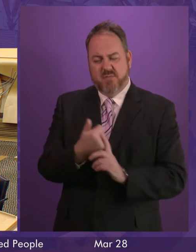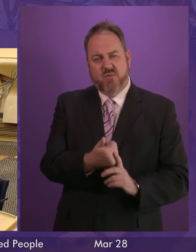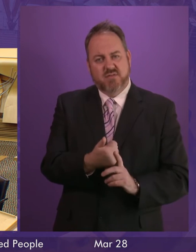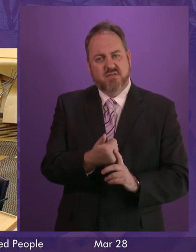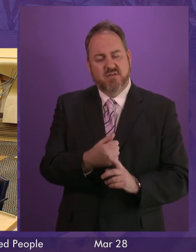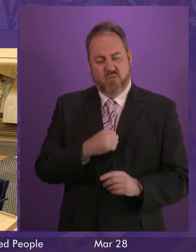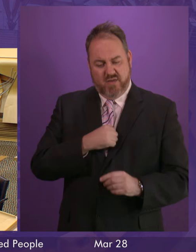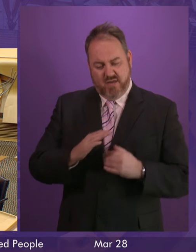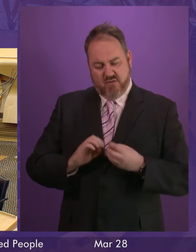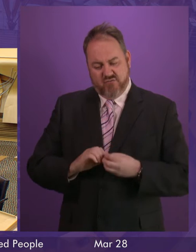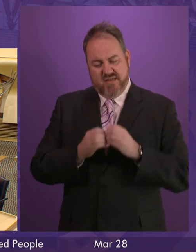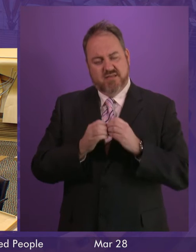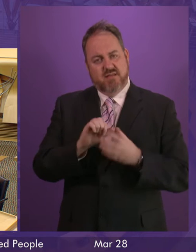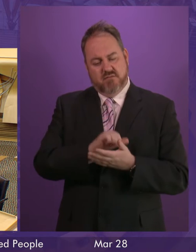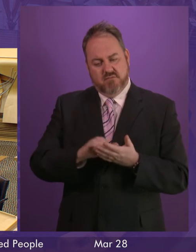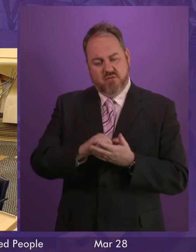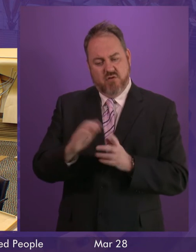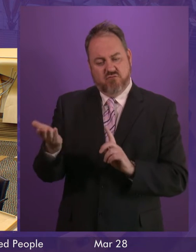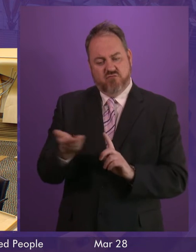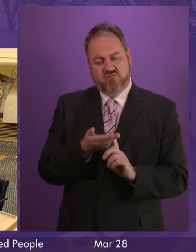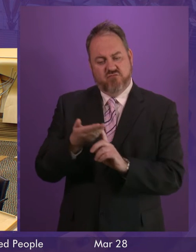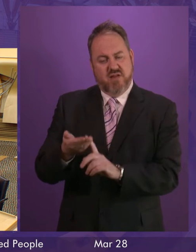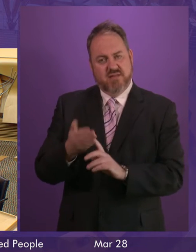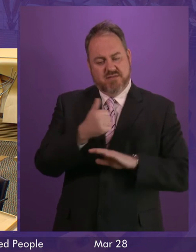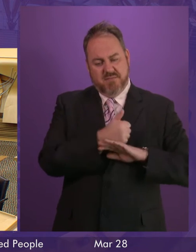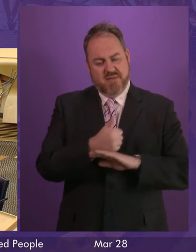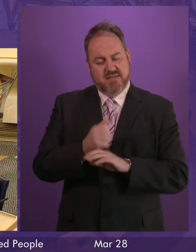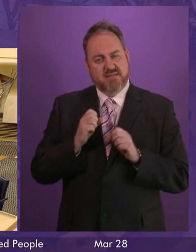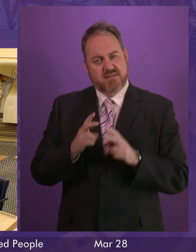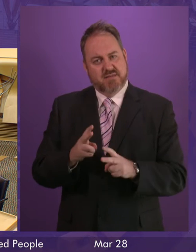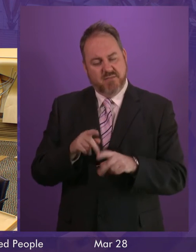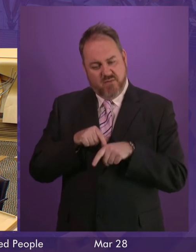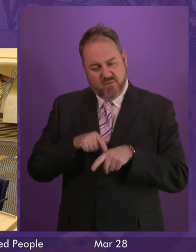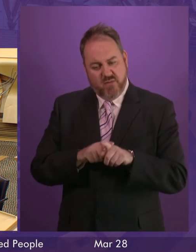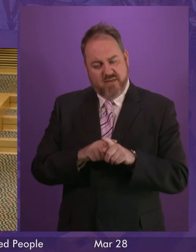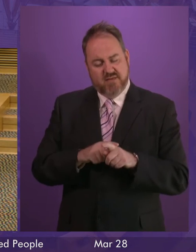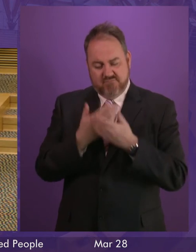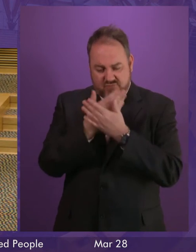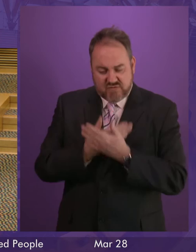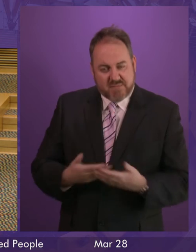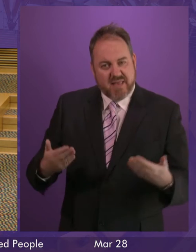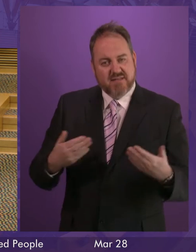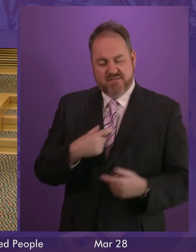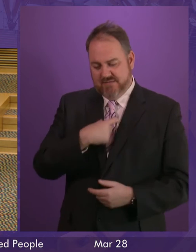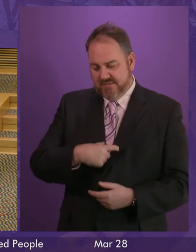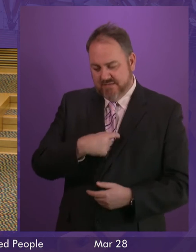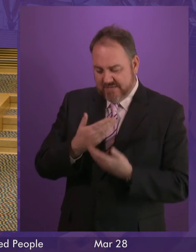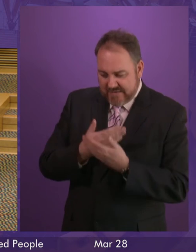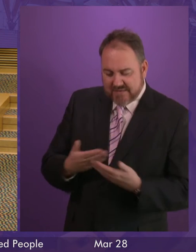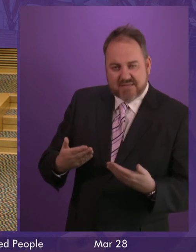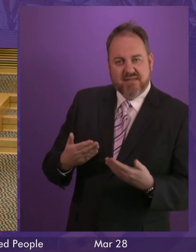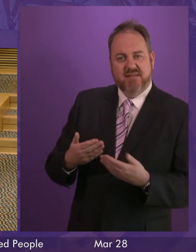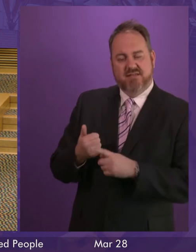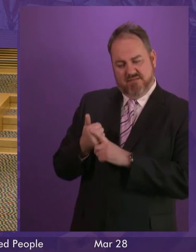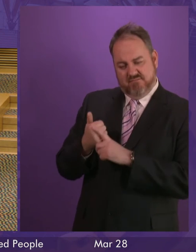a rights-based system of Social Security founded on the values of dignity, fairness and respect. Social Security in Scotland is